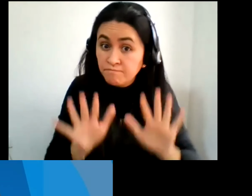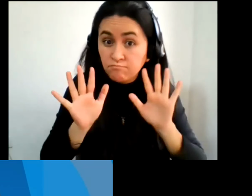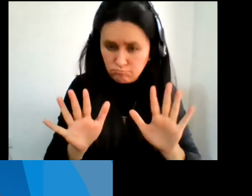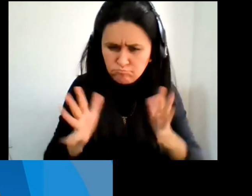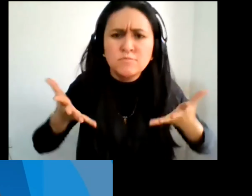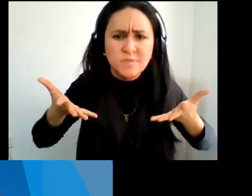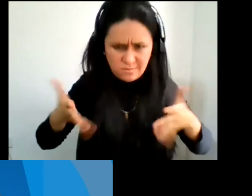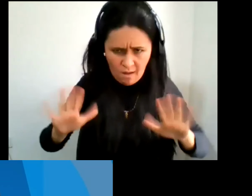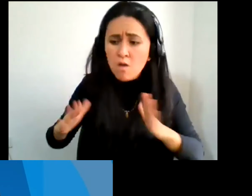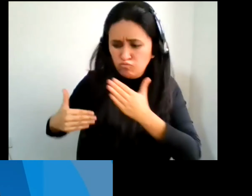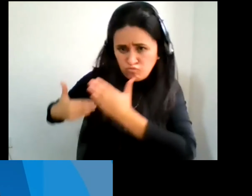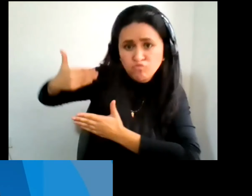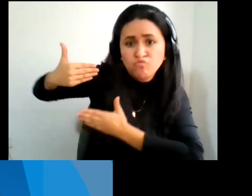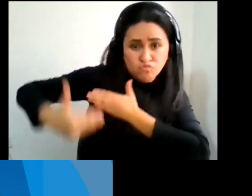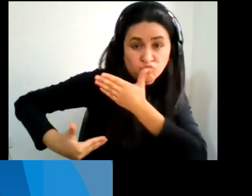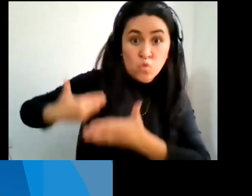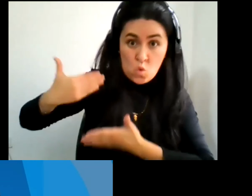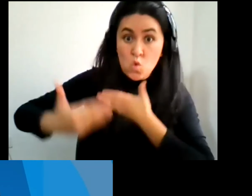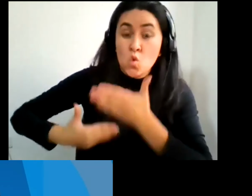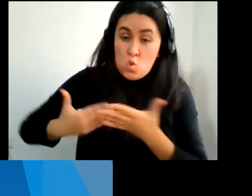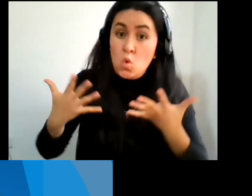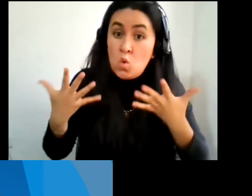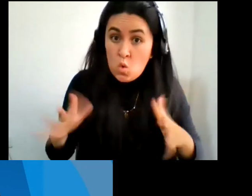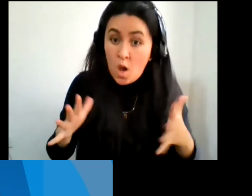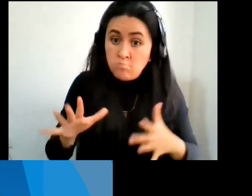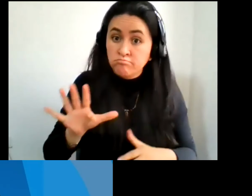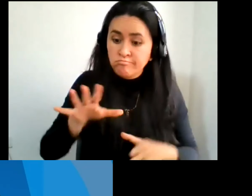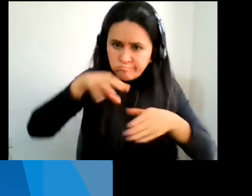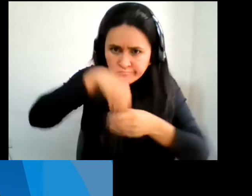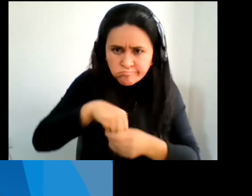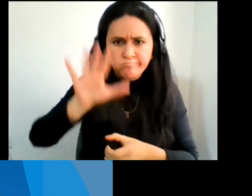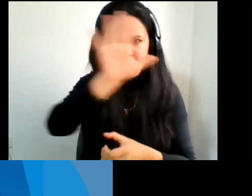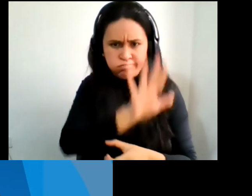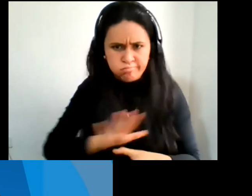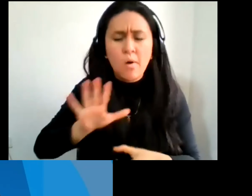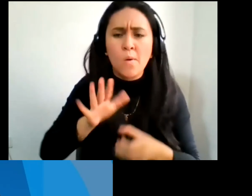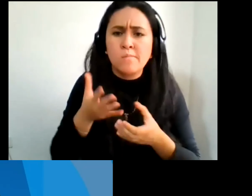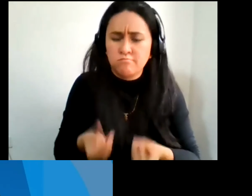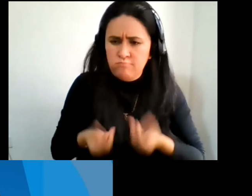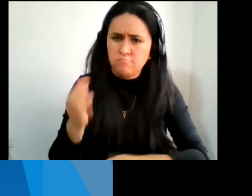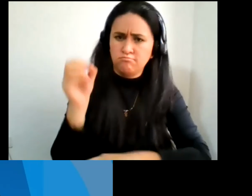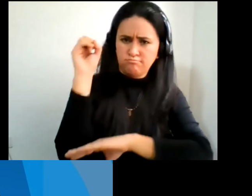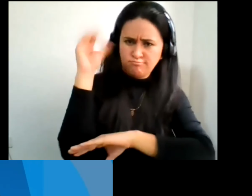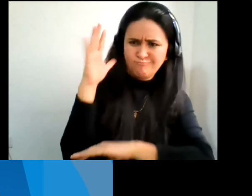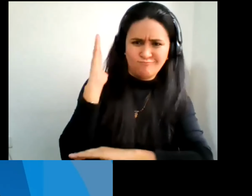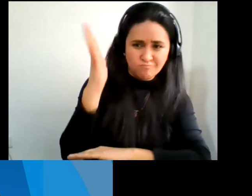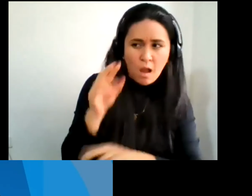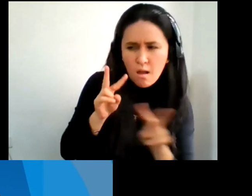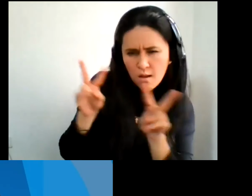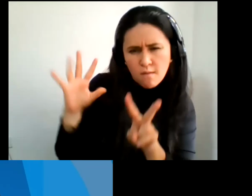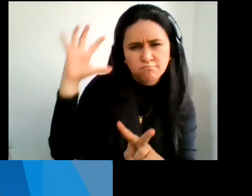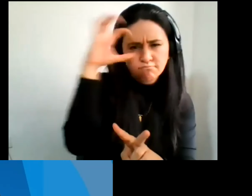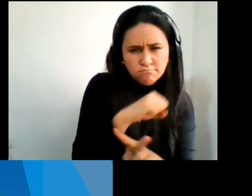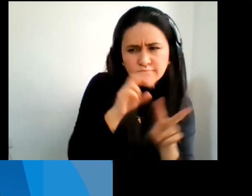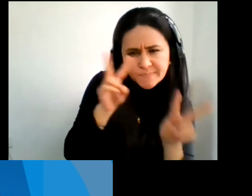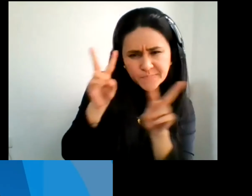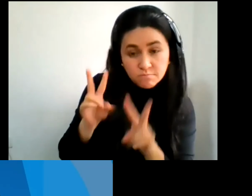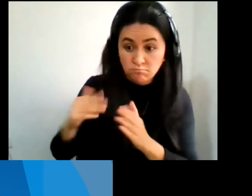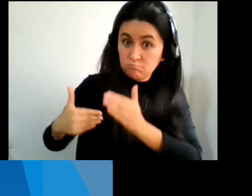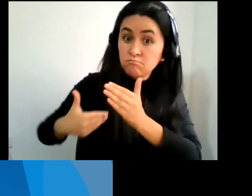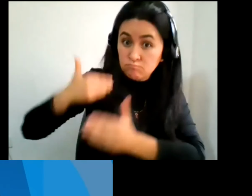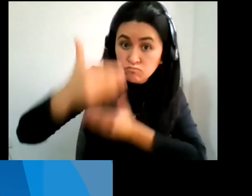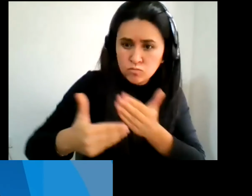the progress achieved in the region, in all presentations, this was very clear. Despite